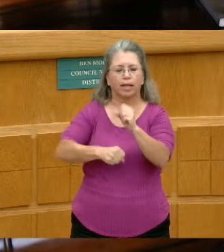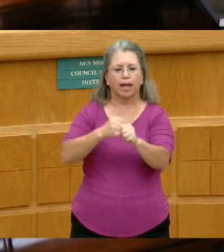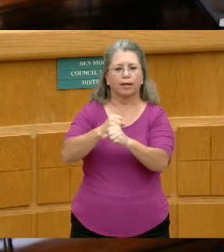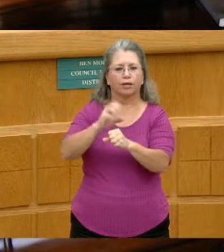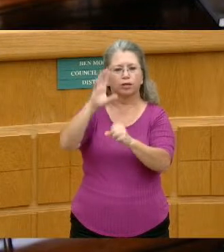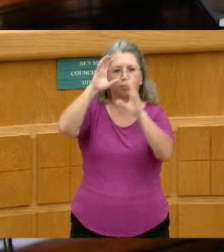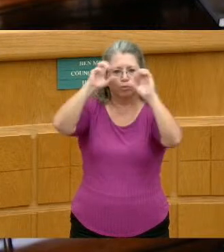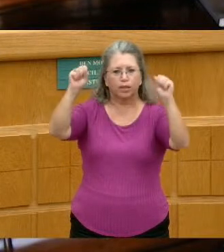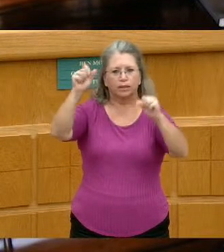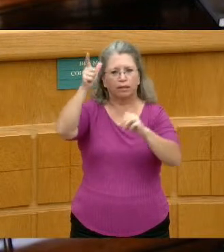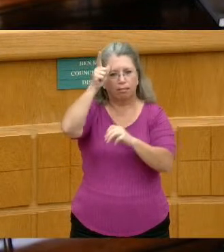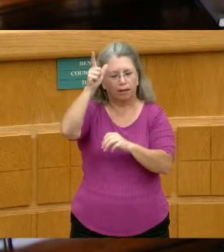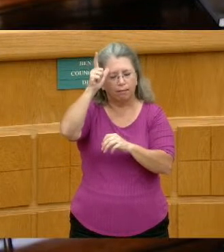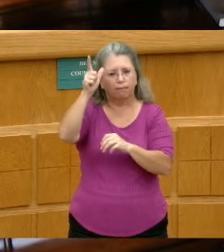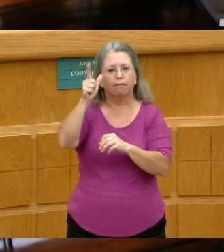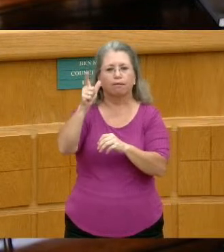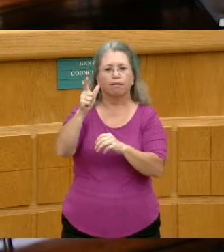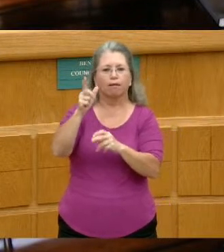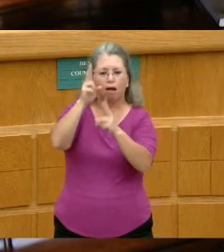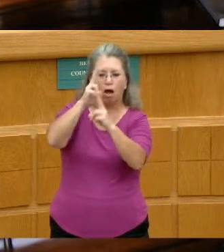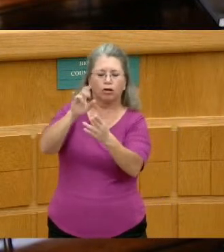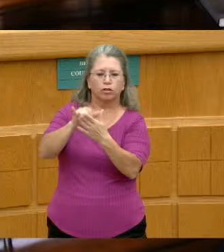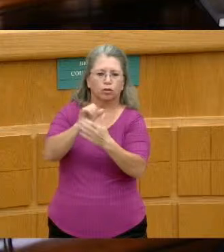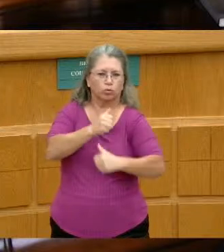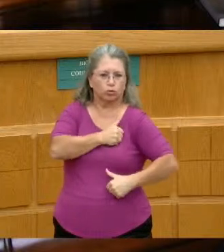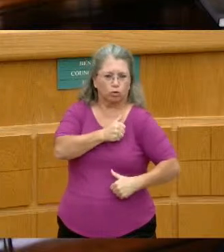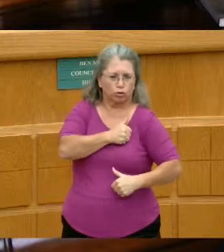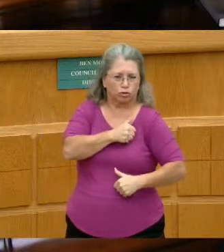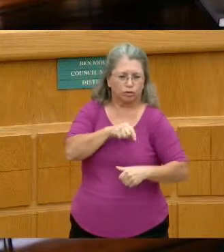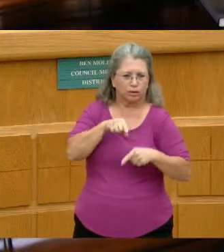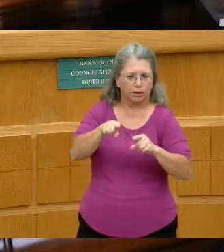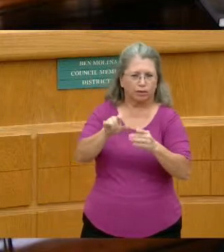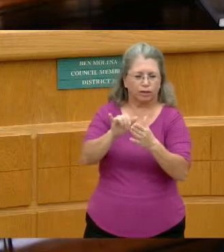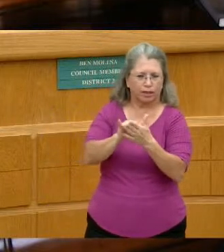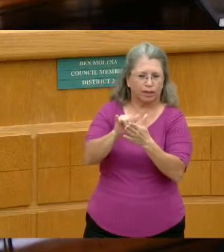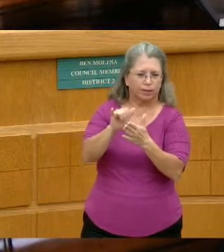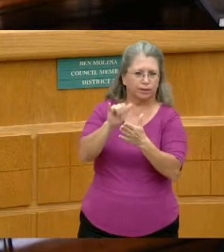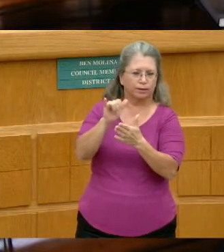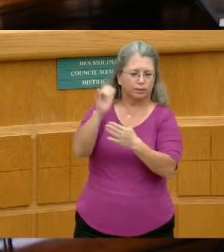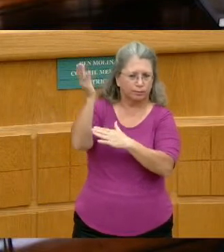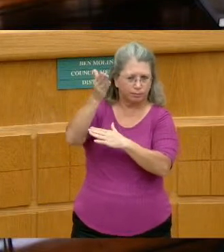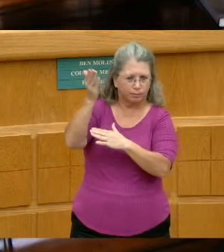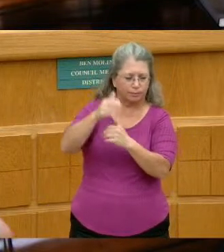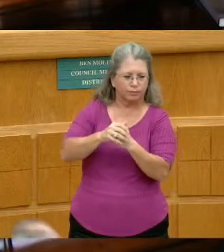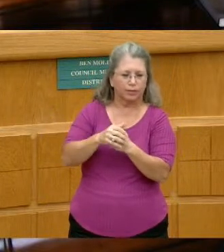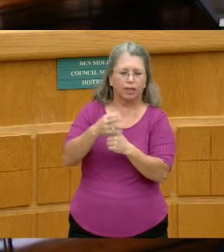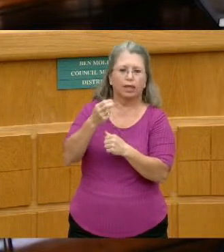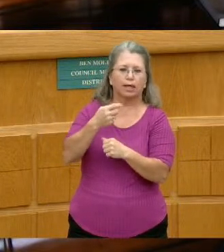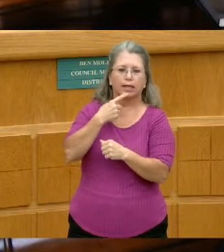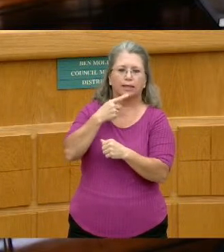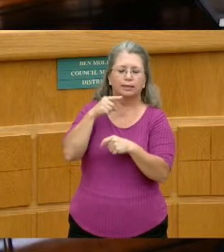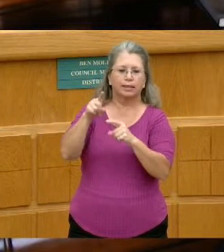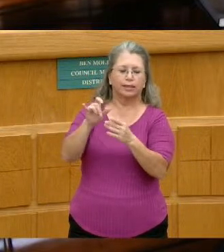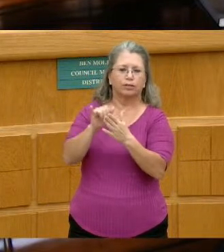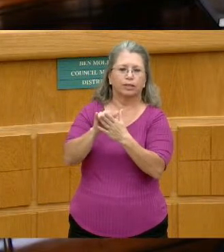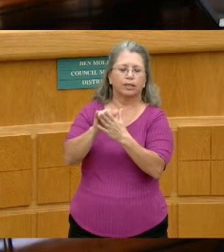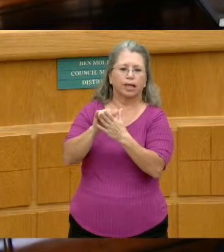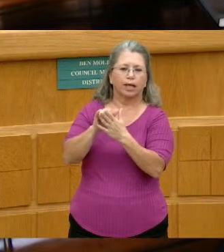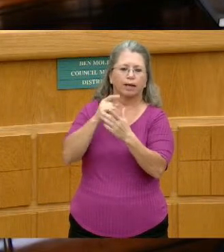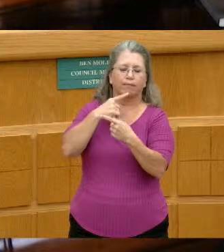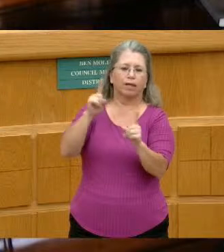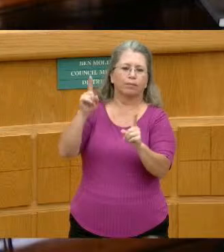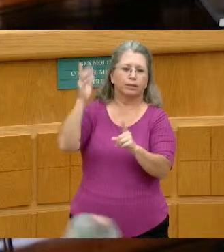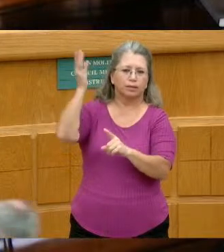soldiers with his Gettysburg Address. And he said in that address, the famed address, the